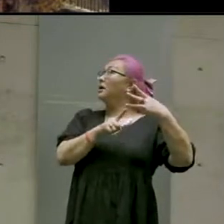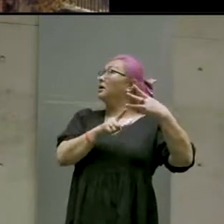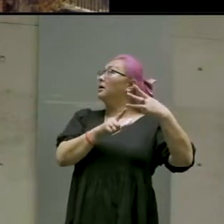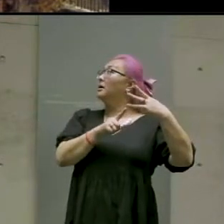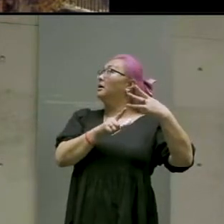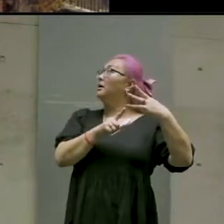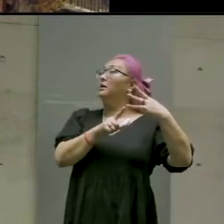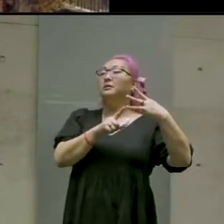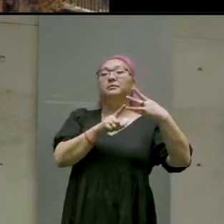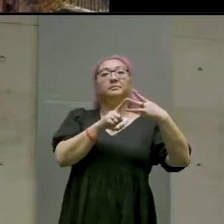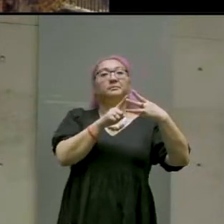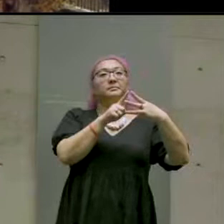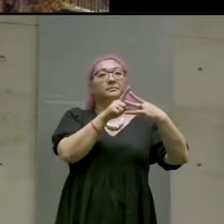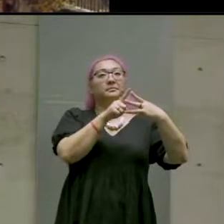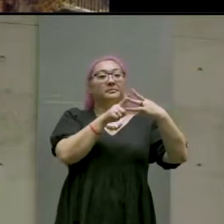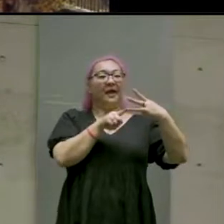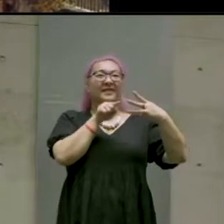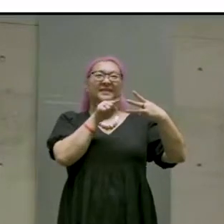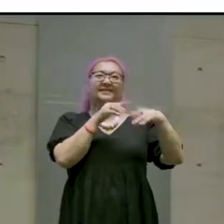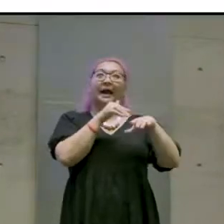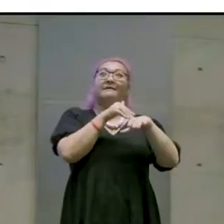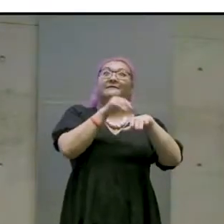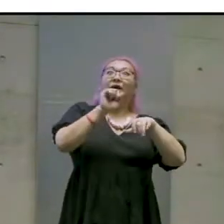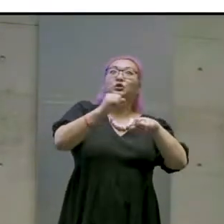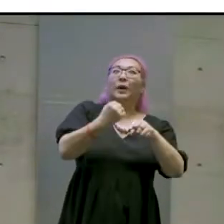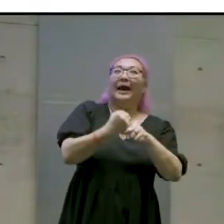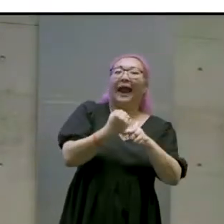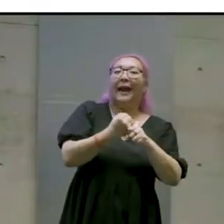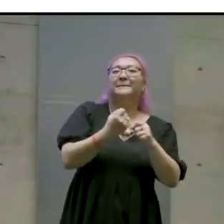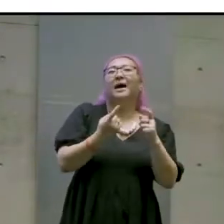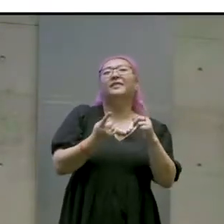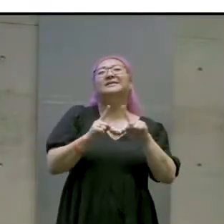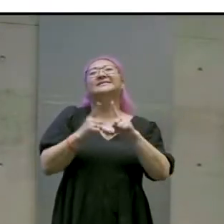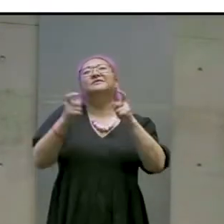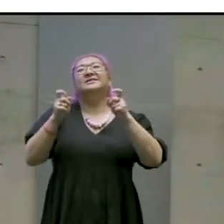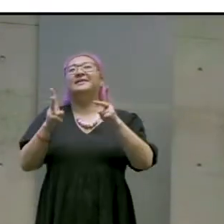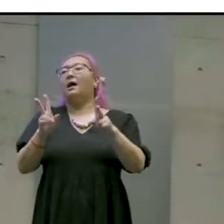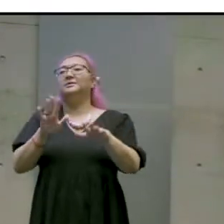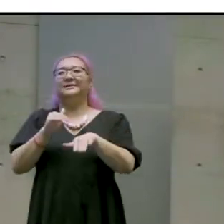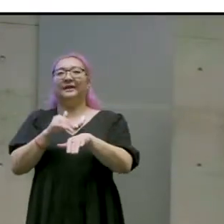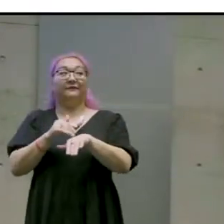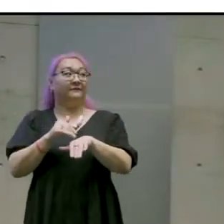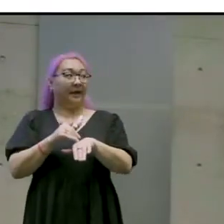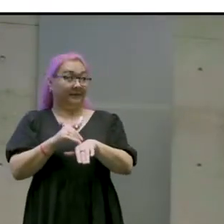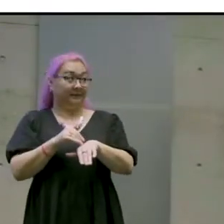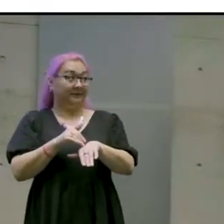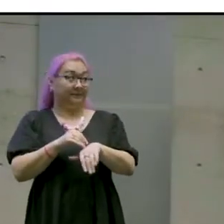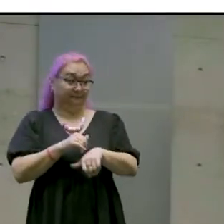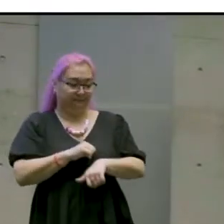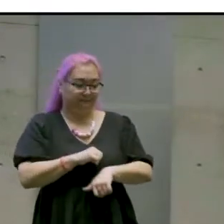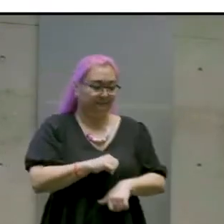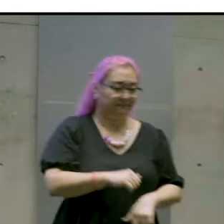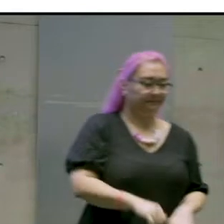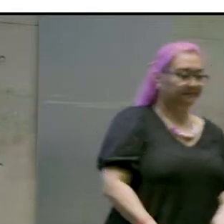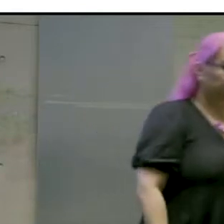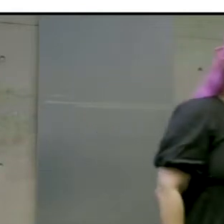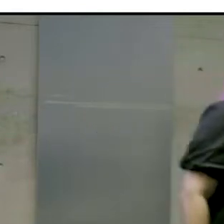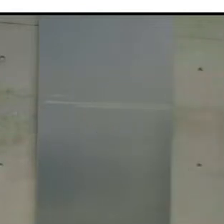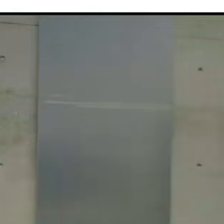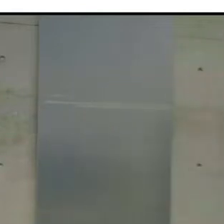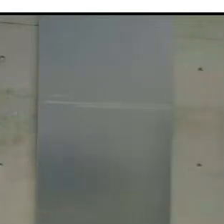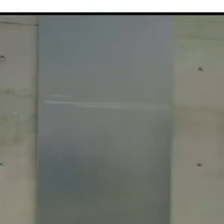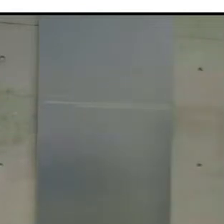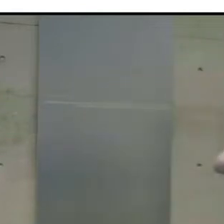style, that's just kind of flavor stuff. All right, so that brings me on to how much information does the player have at the moment of